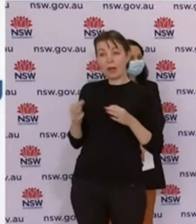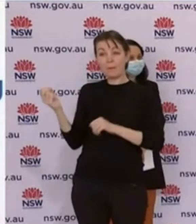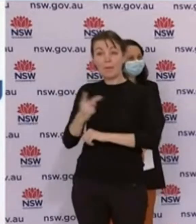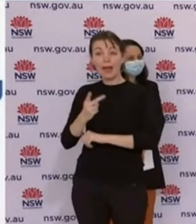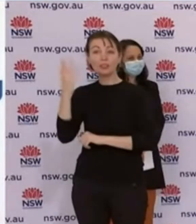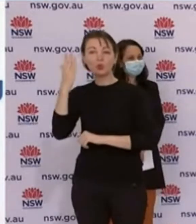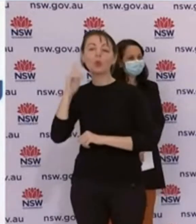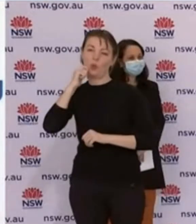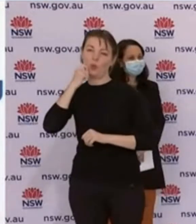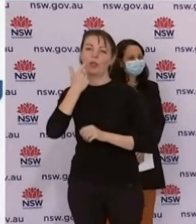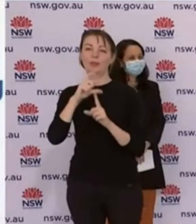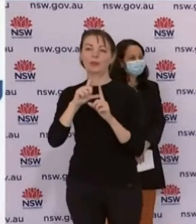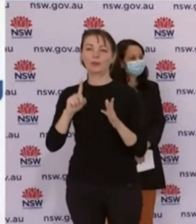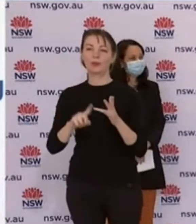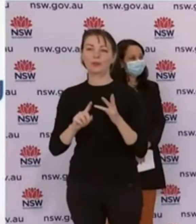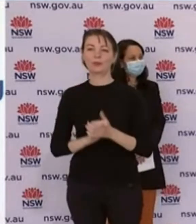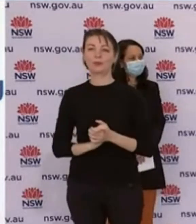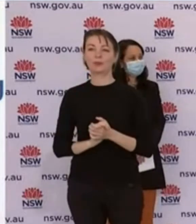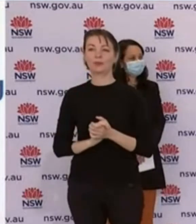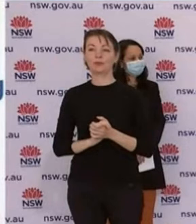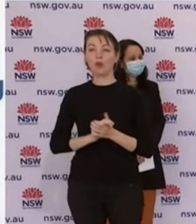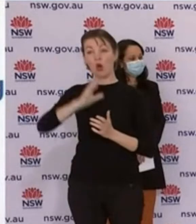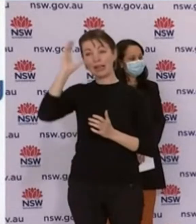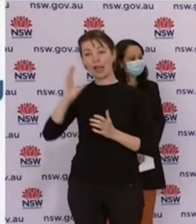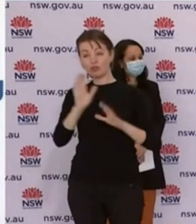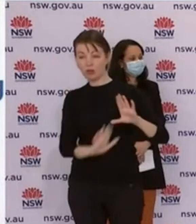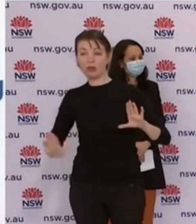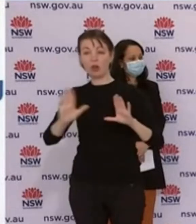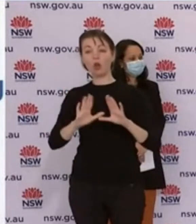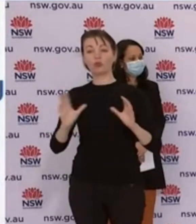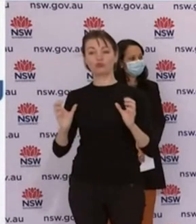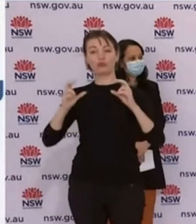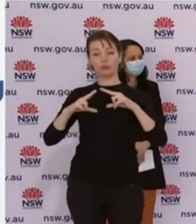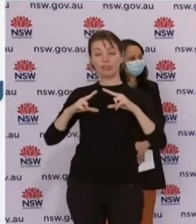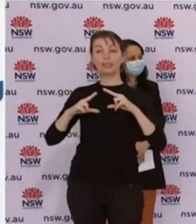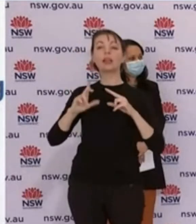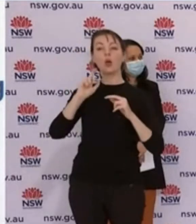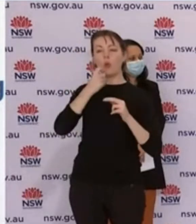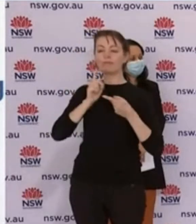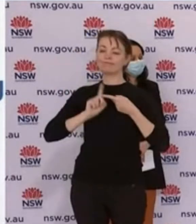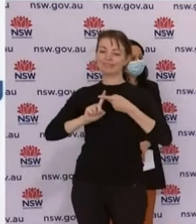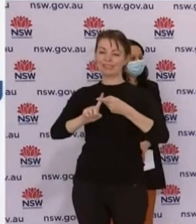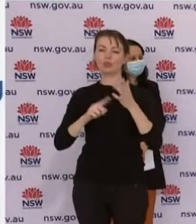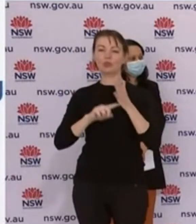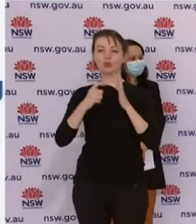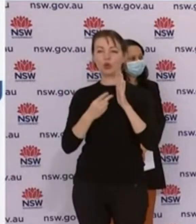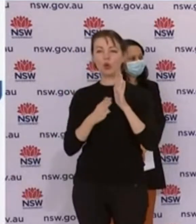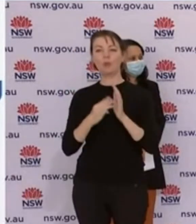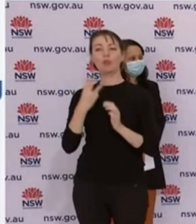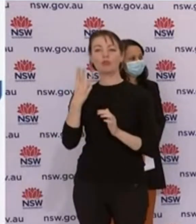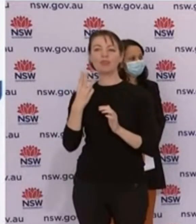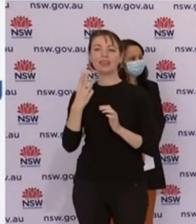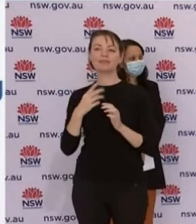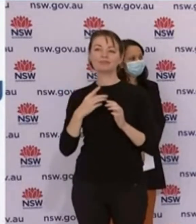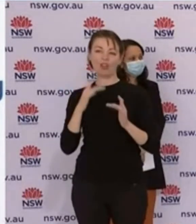course we will do that. For the rest of Greater Sydney, of course, we end up with learning from home for the remainder of Term 3. Again, this is something